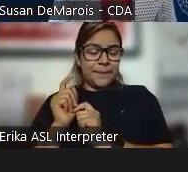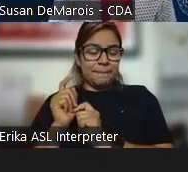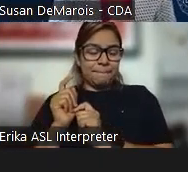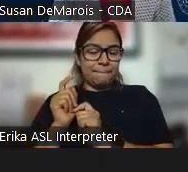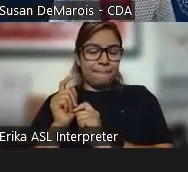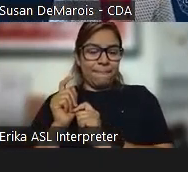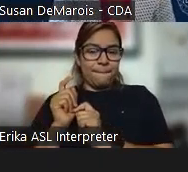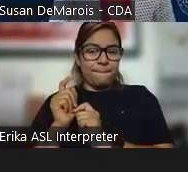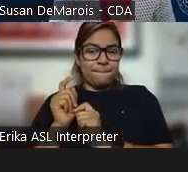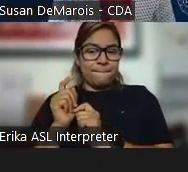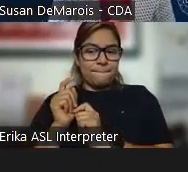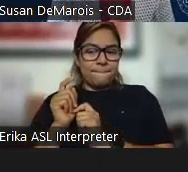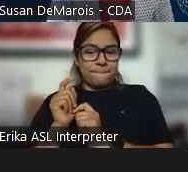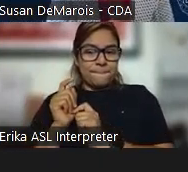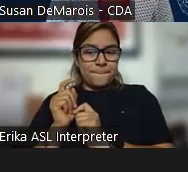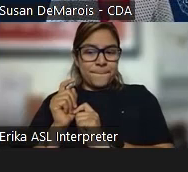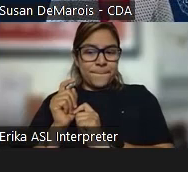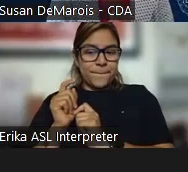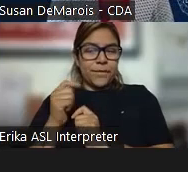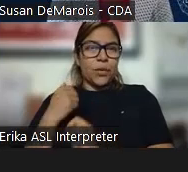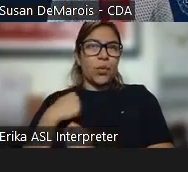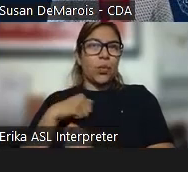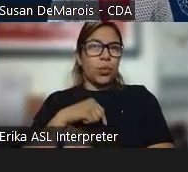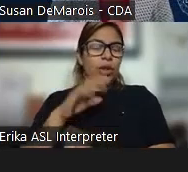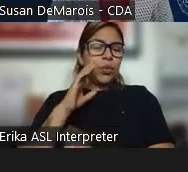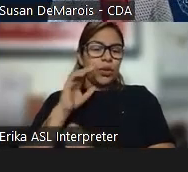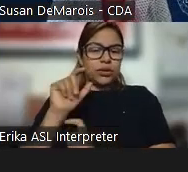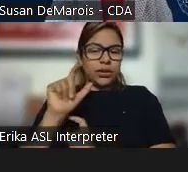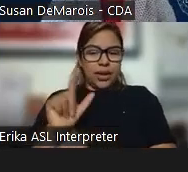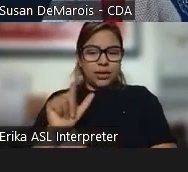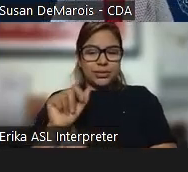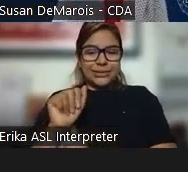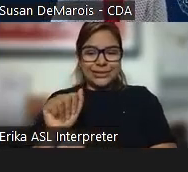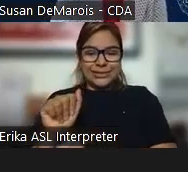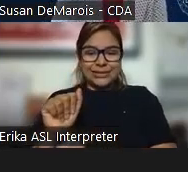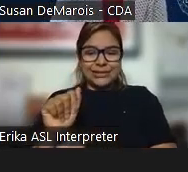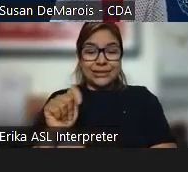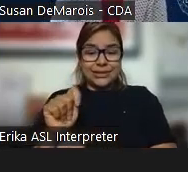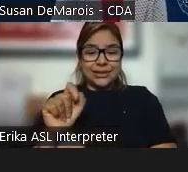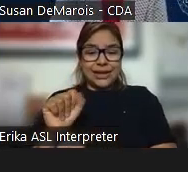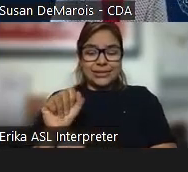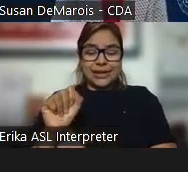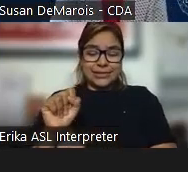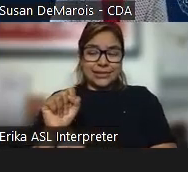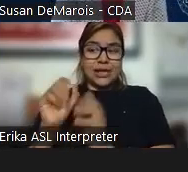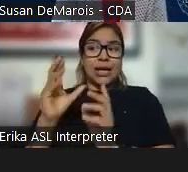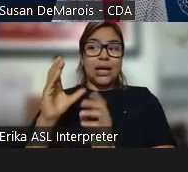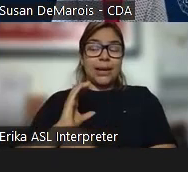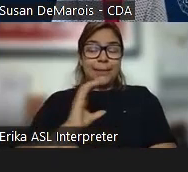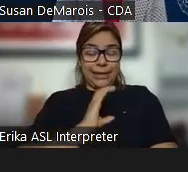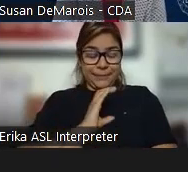join virtually. We're going to reassemble the LTSS subcommittee and all of the people